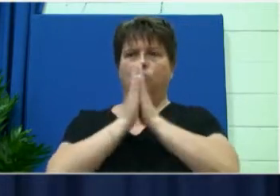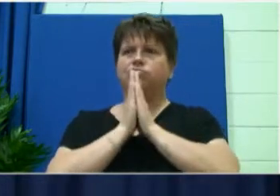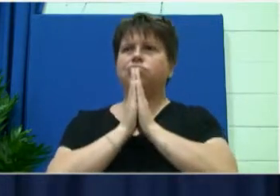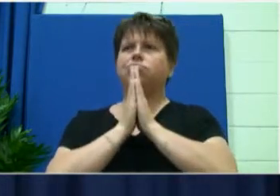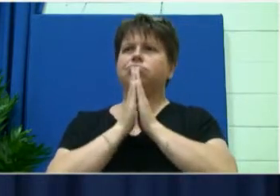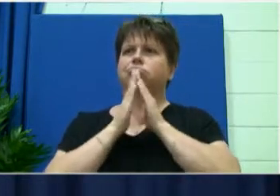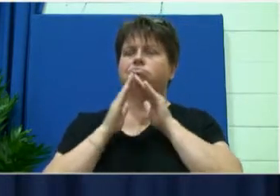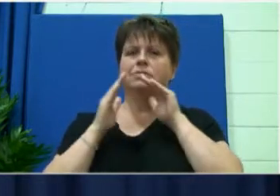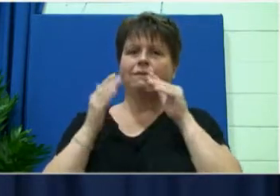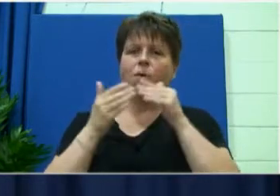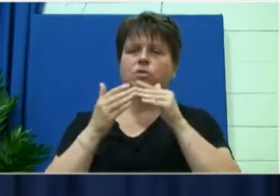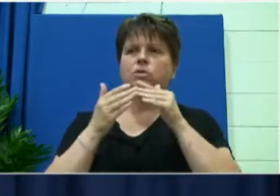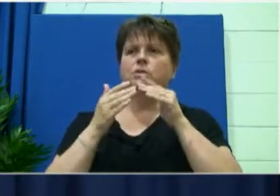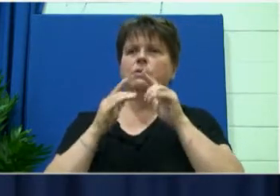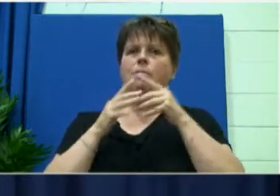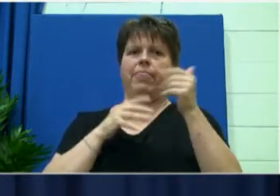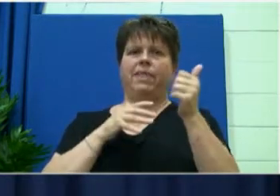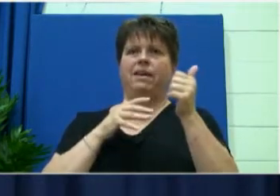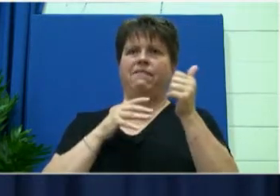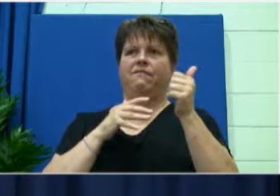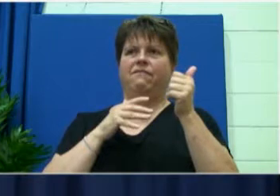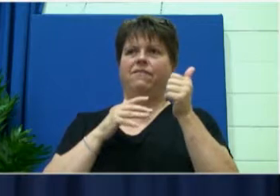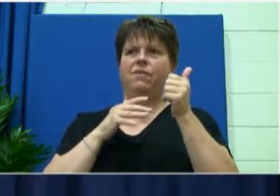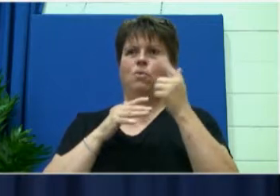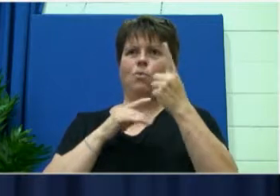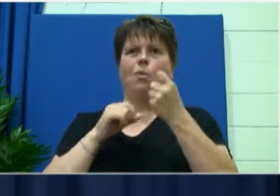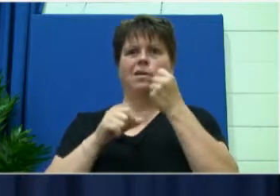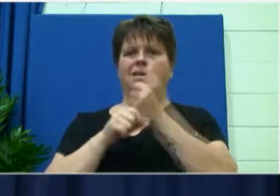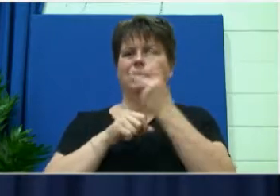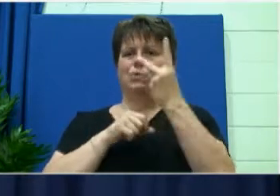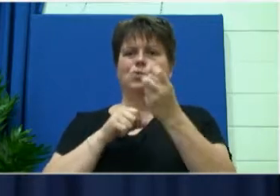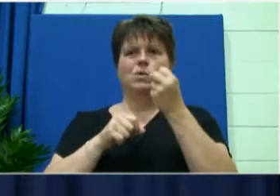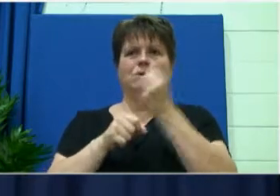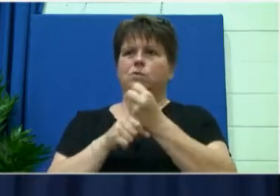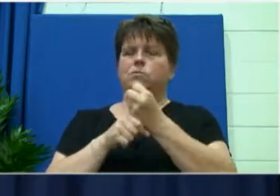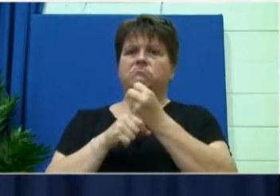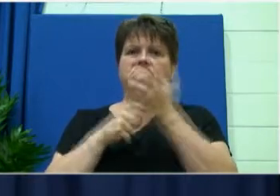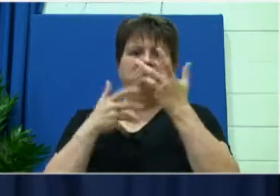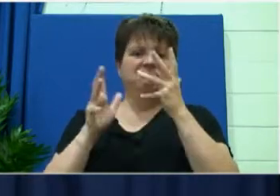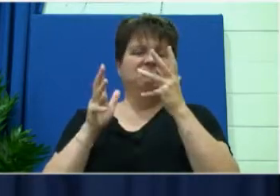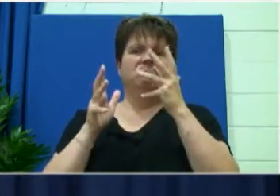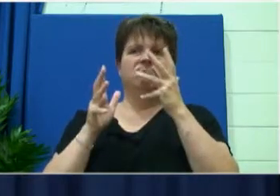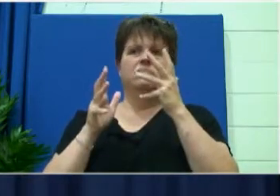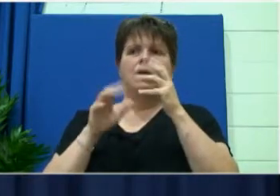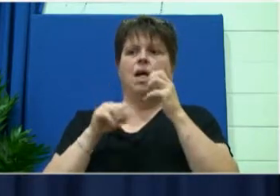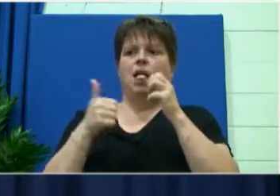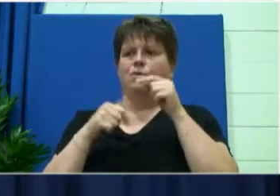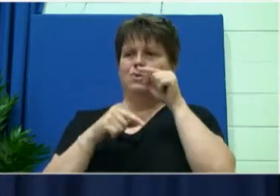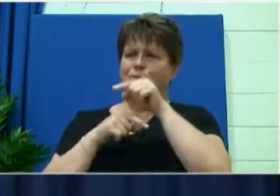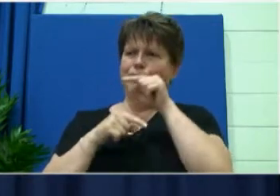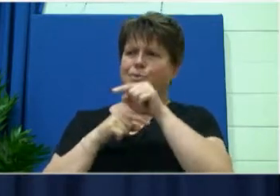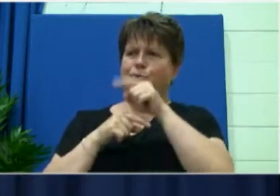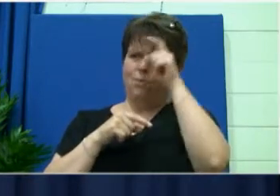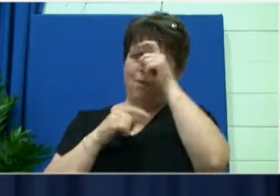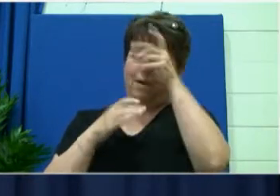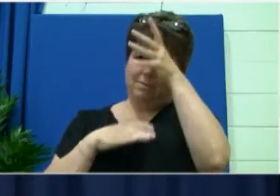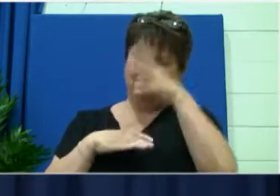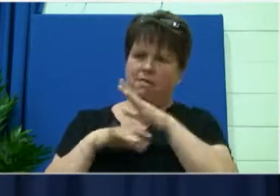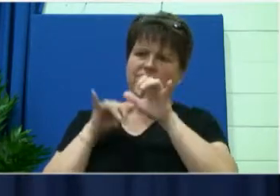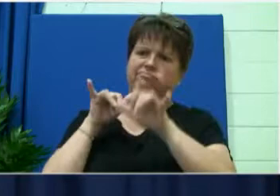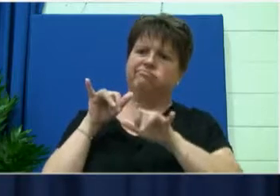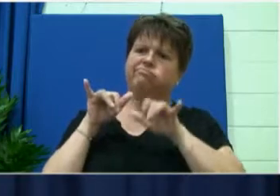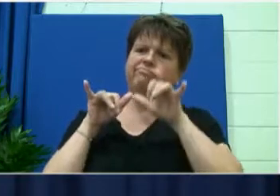devotion, but leave after only a year or so, while others, like you,